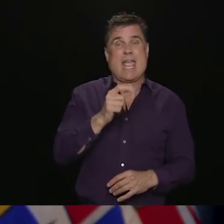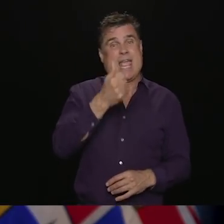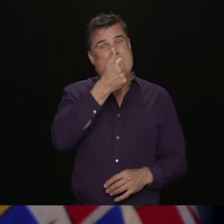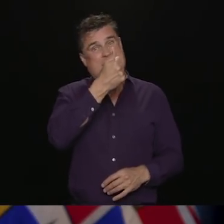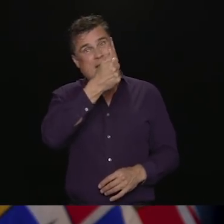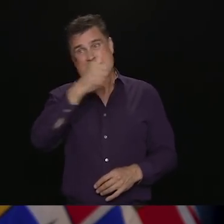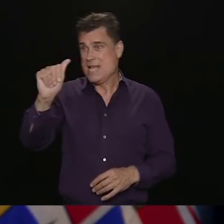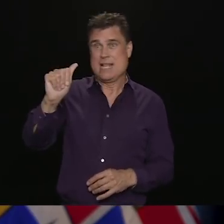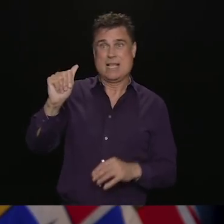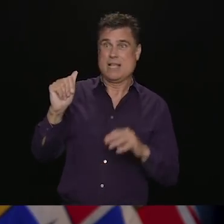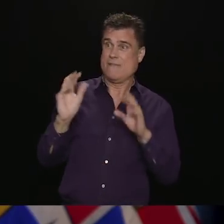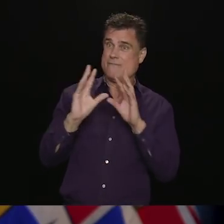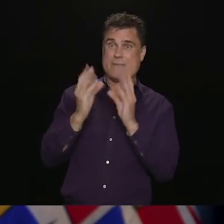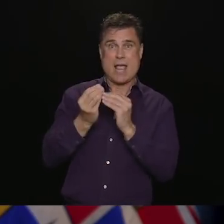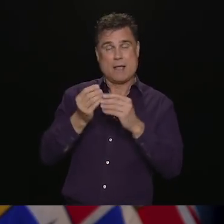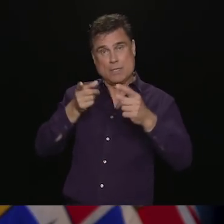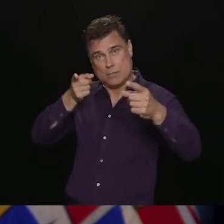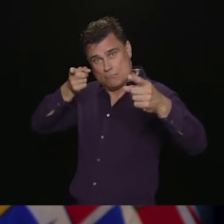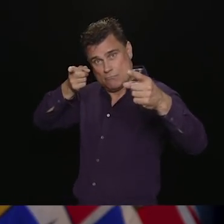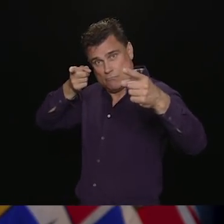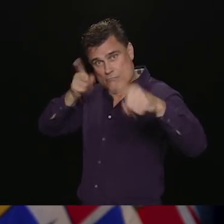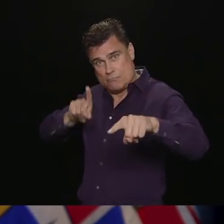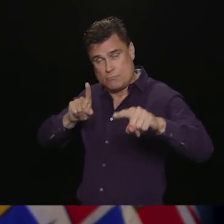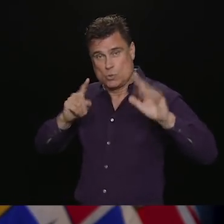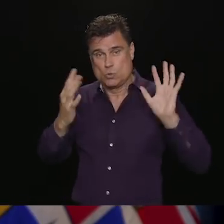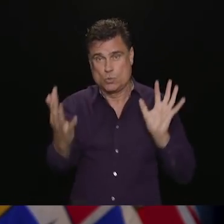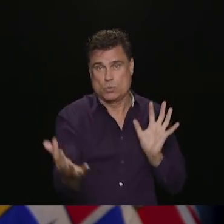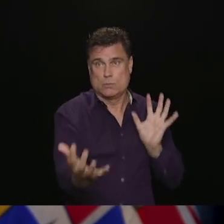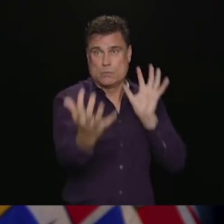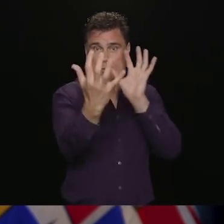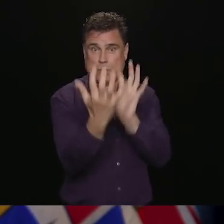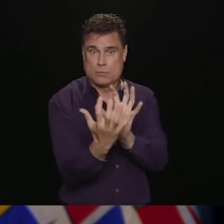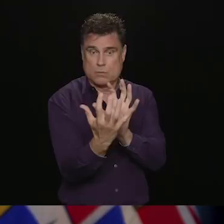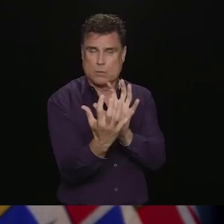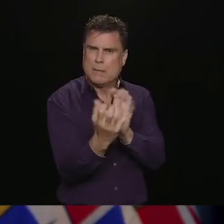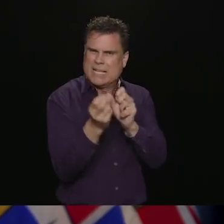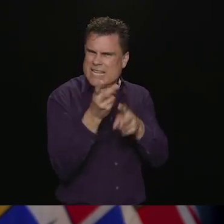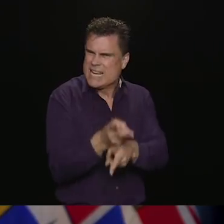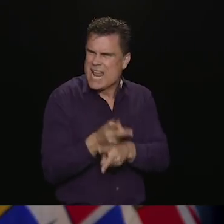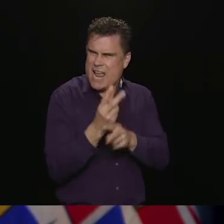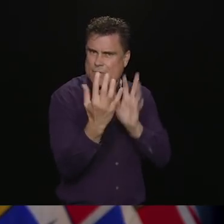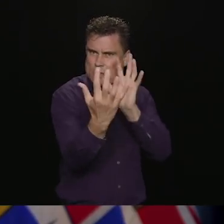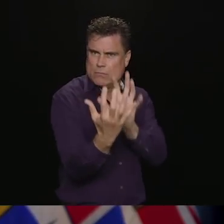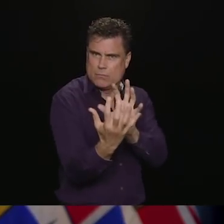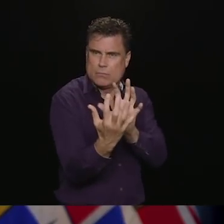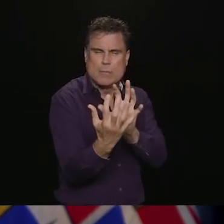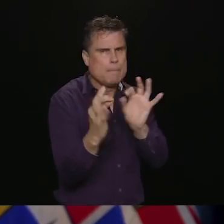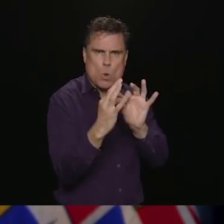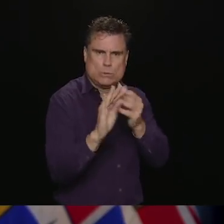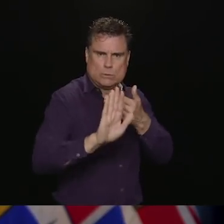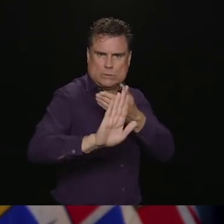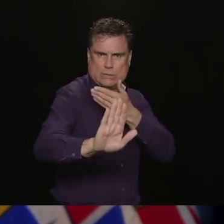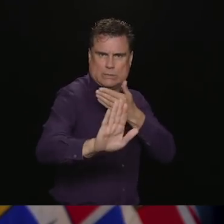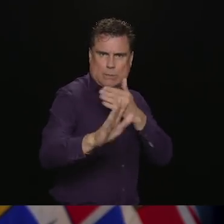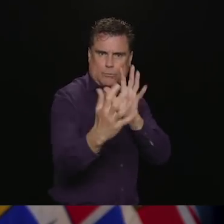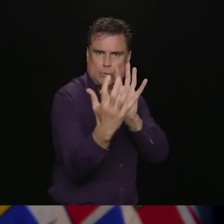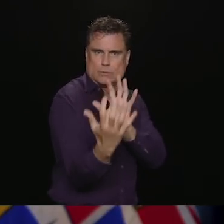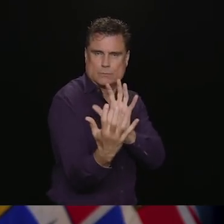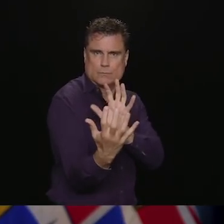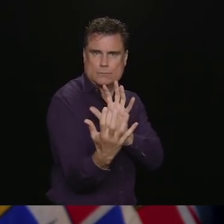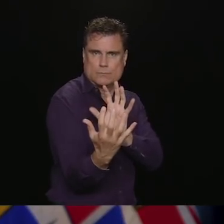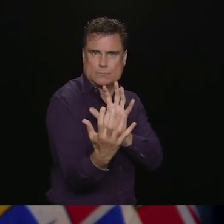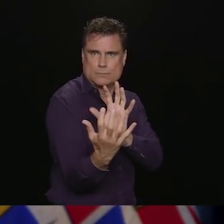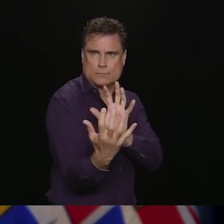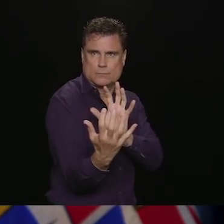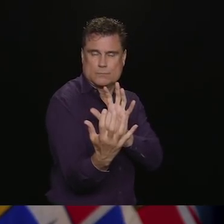that preferably you do it with distancing. But yes, we're not having somebody come into our environment for extended